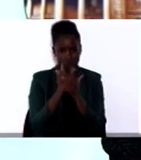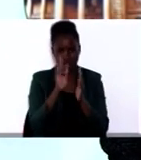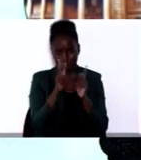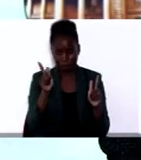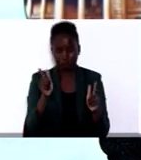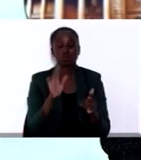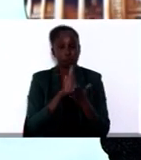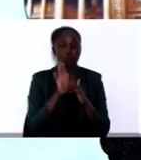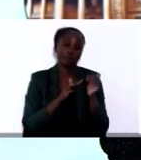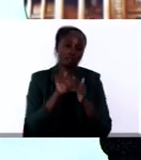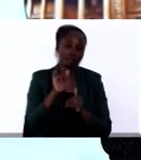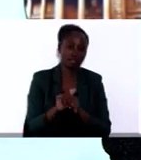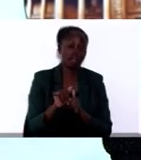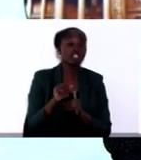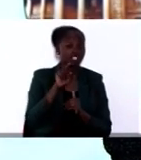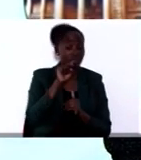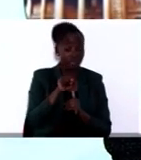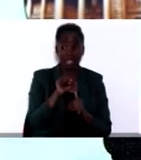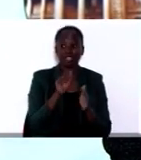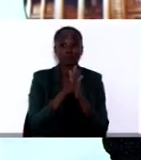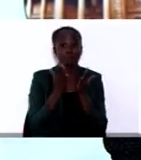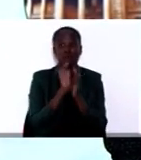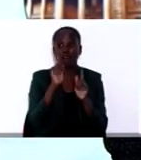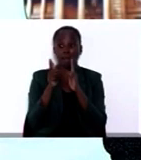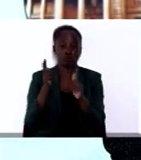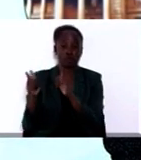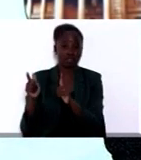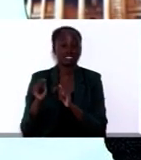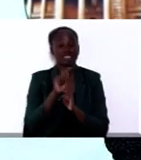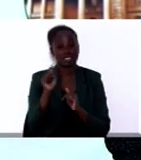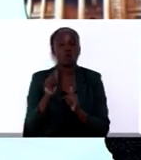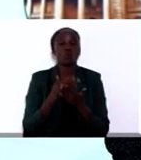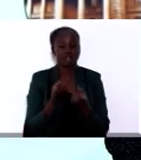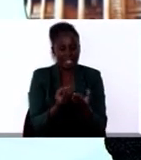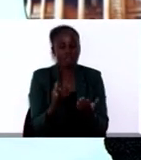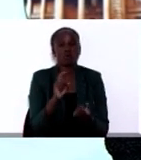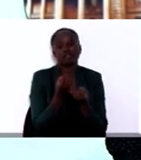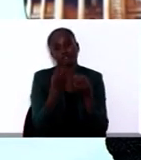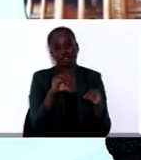city region. And connect these libraries to free Wi-Fi.